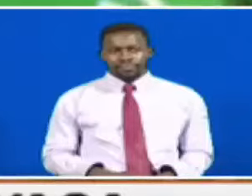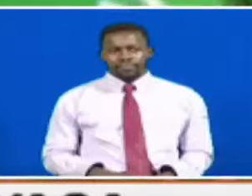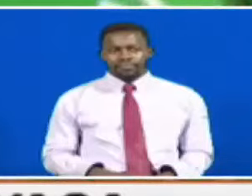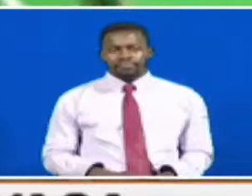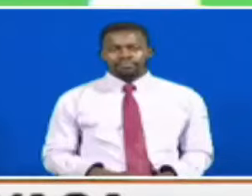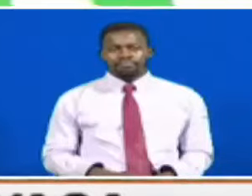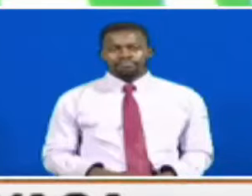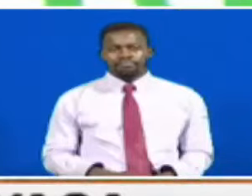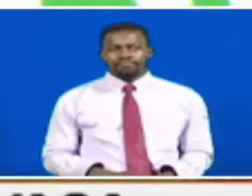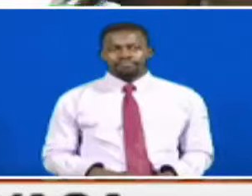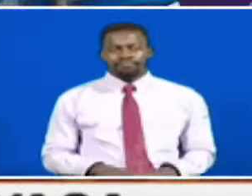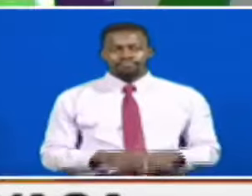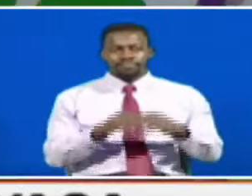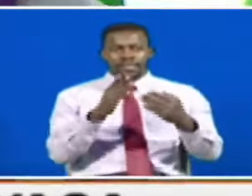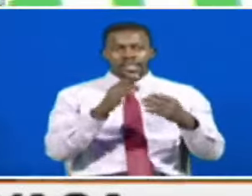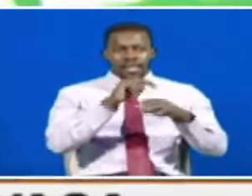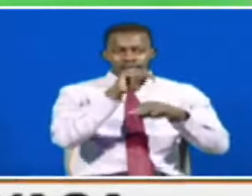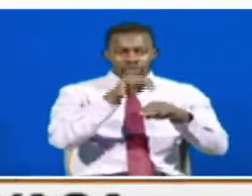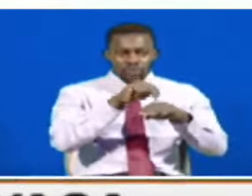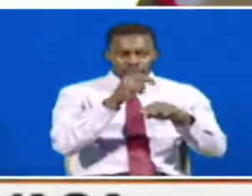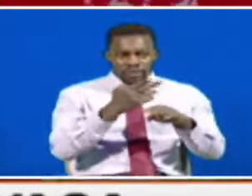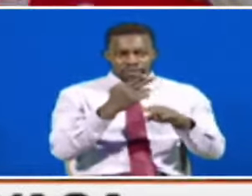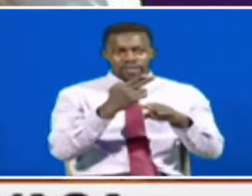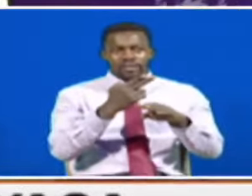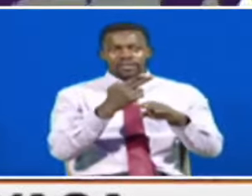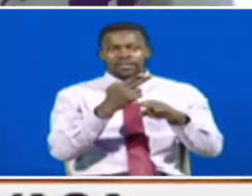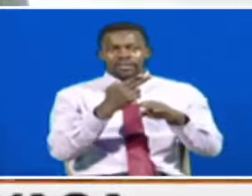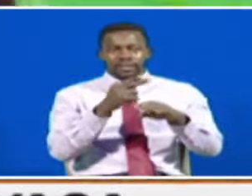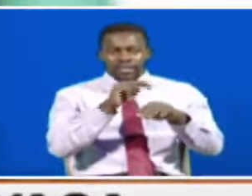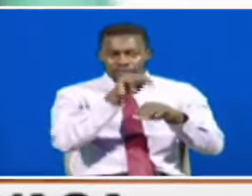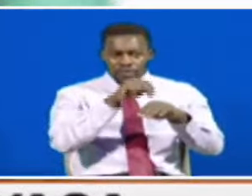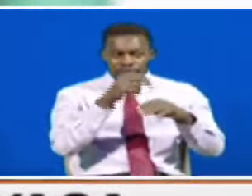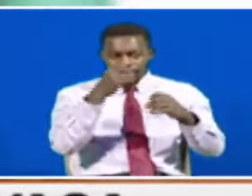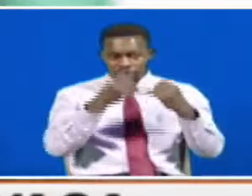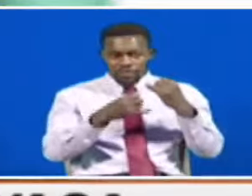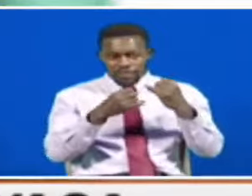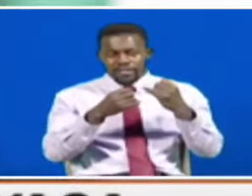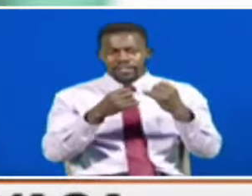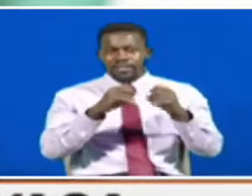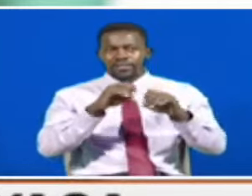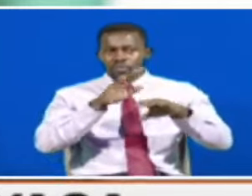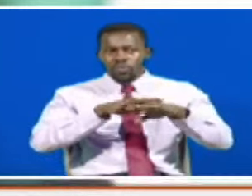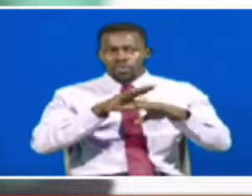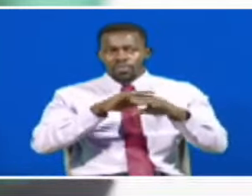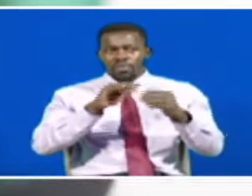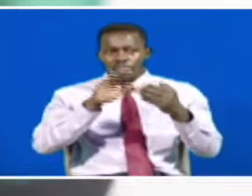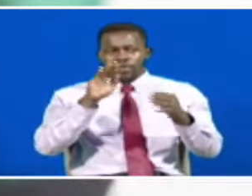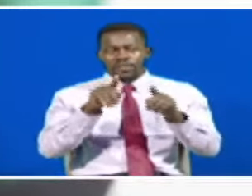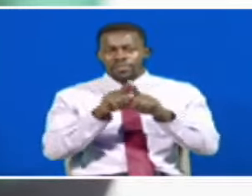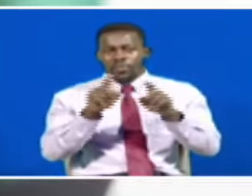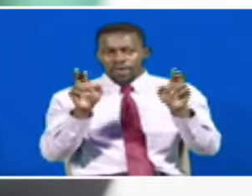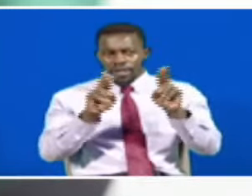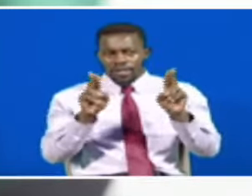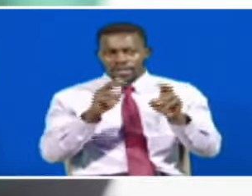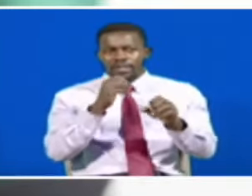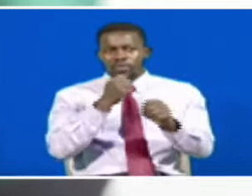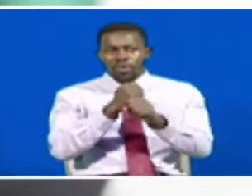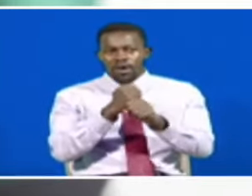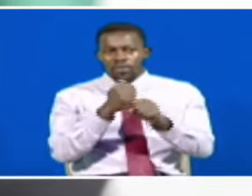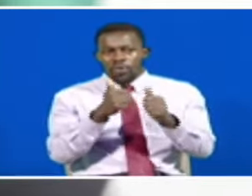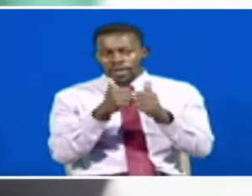wa nationals. Kwa hivyo watarajia tu mema. Na tunajua kila timu inakuja national, inafanya venye sisi tunafanya, inajipanga. Kwa